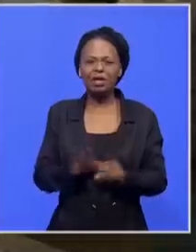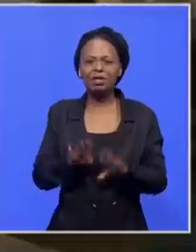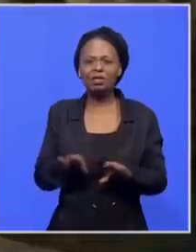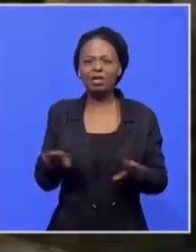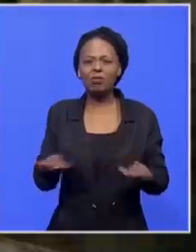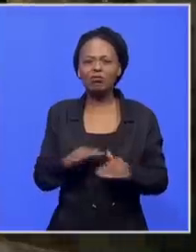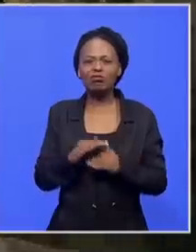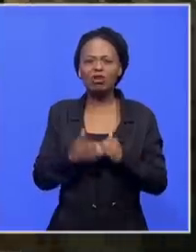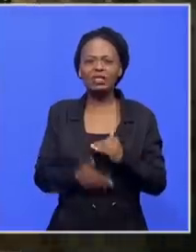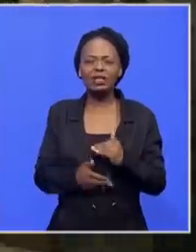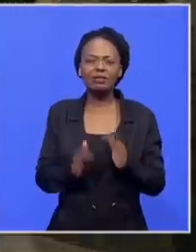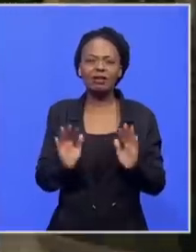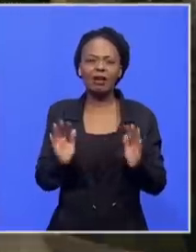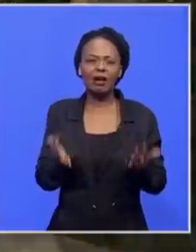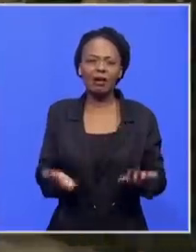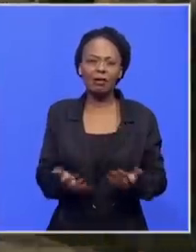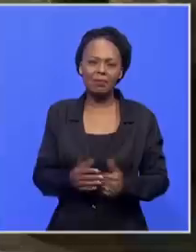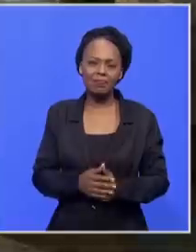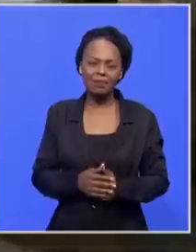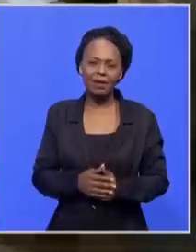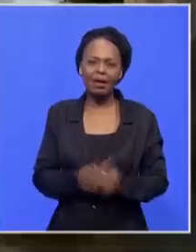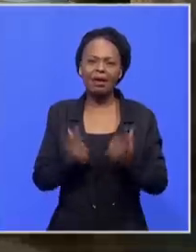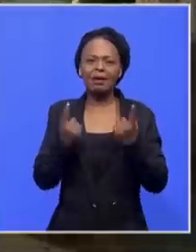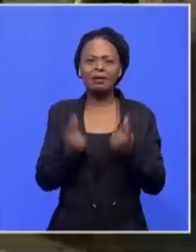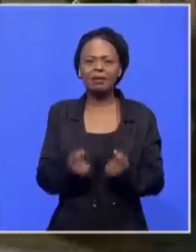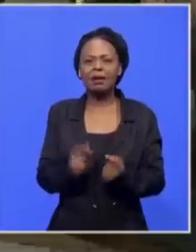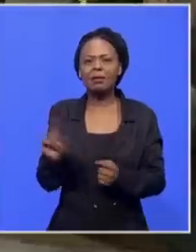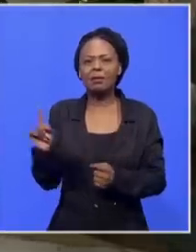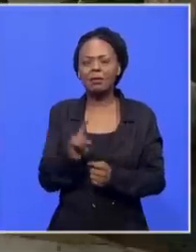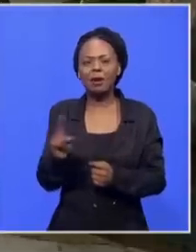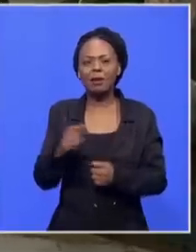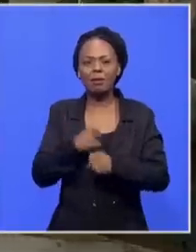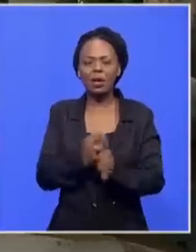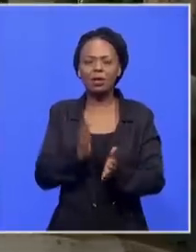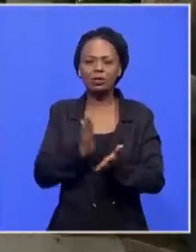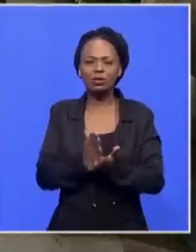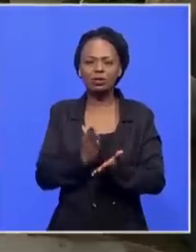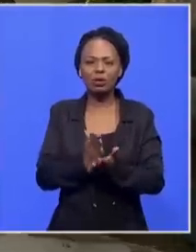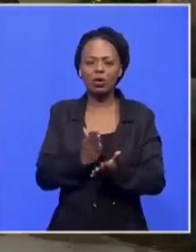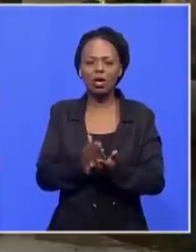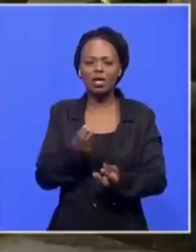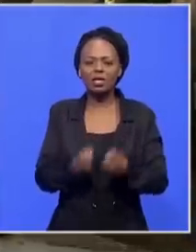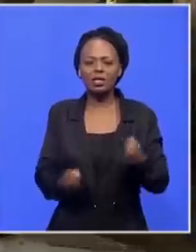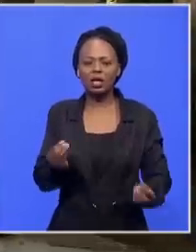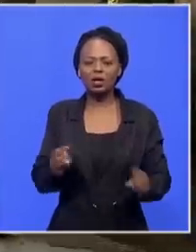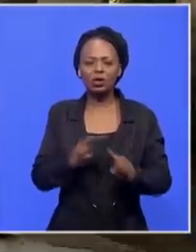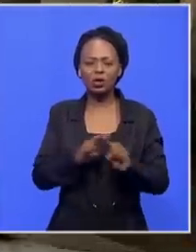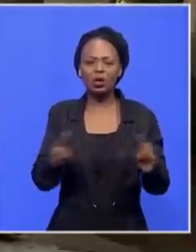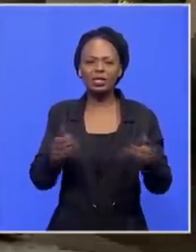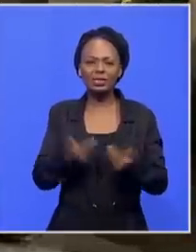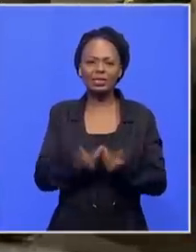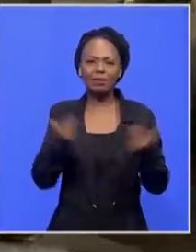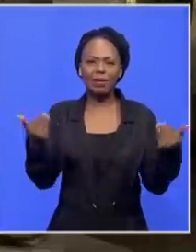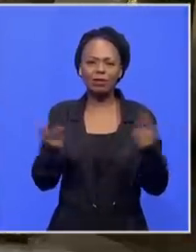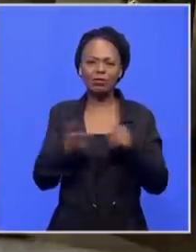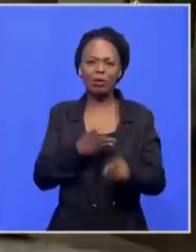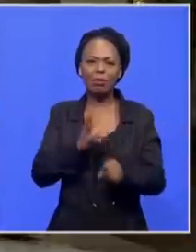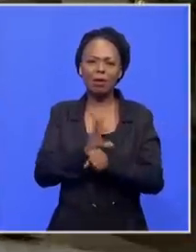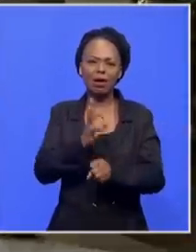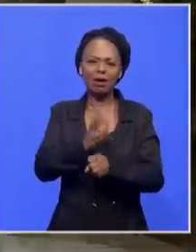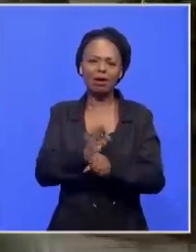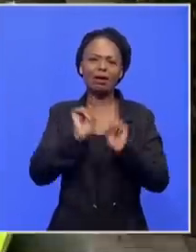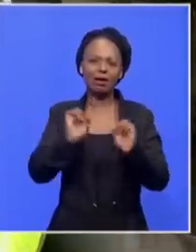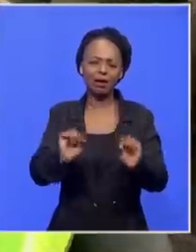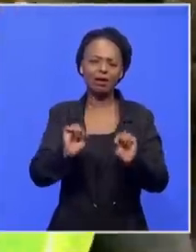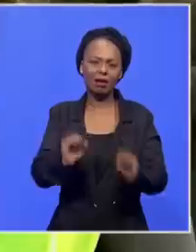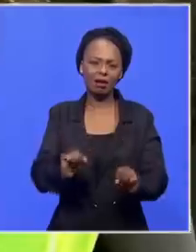protected? What will be done to make sure that the children are not separated from their parents? Will there be enough done to